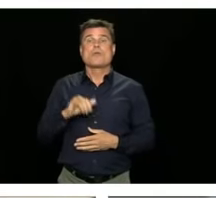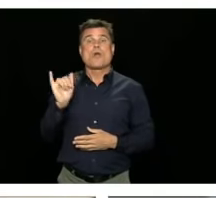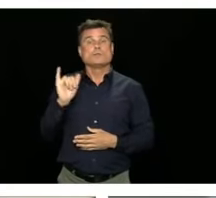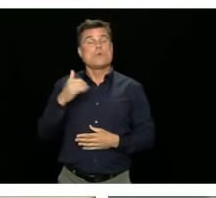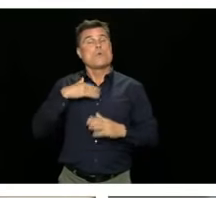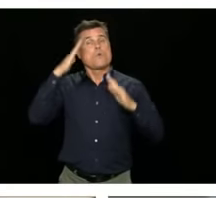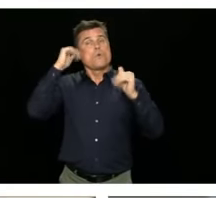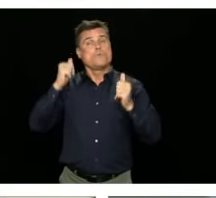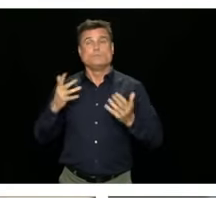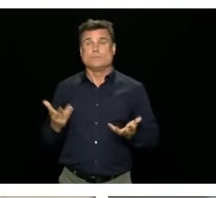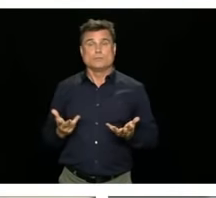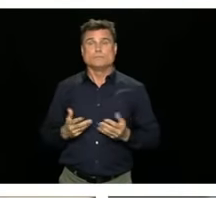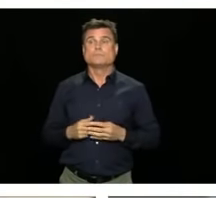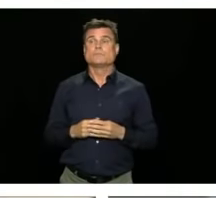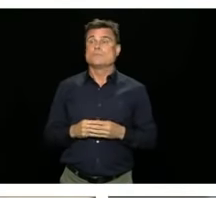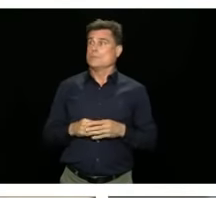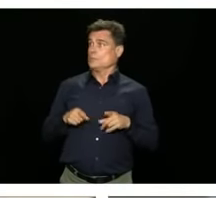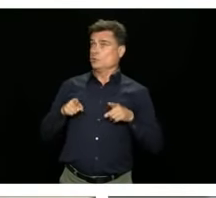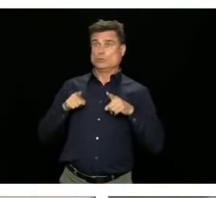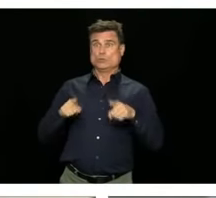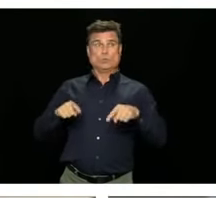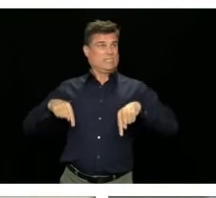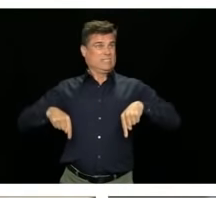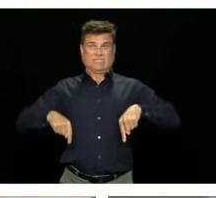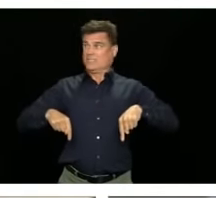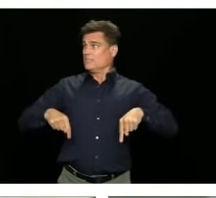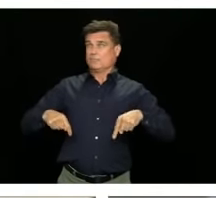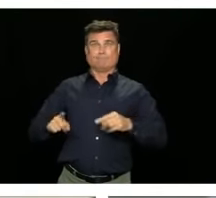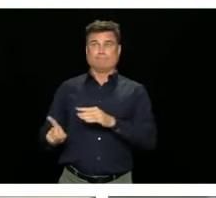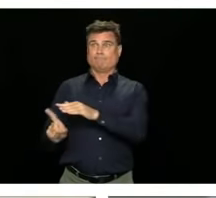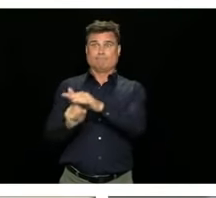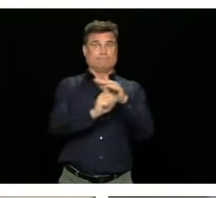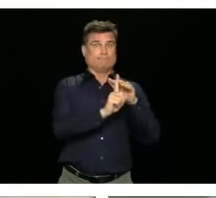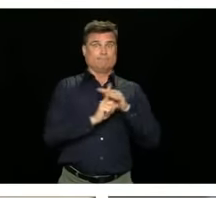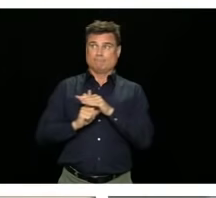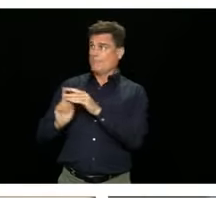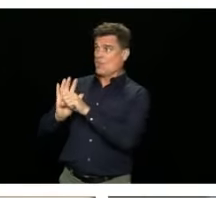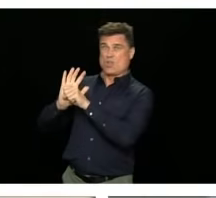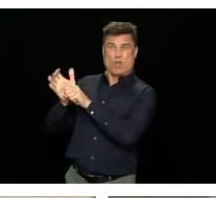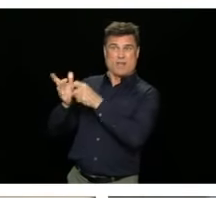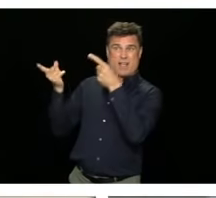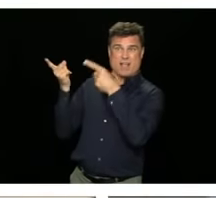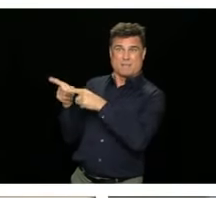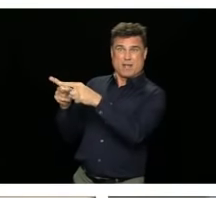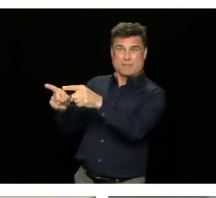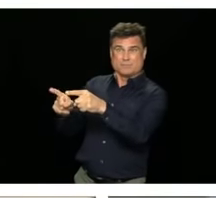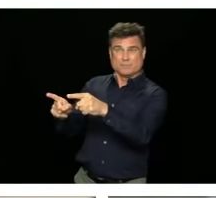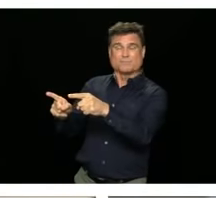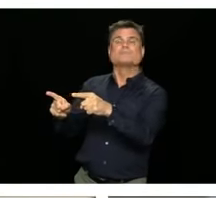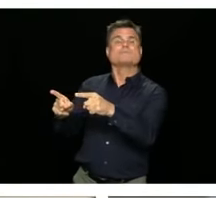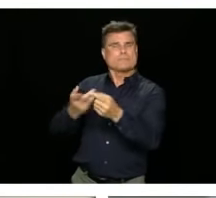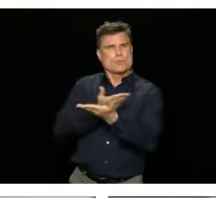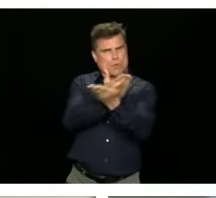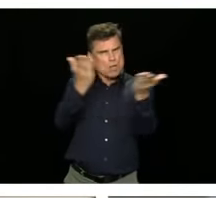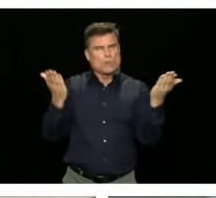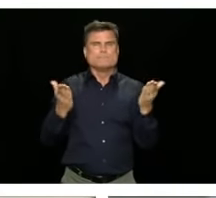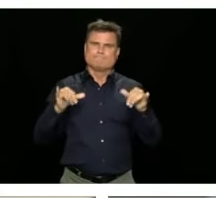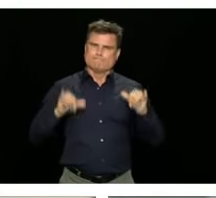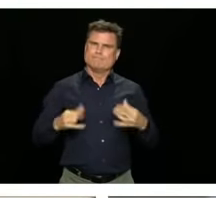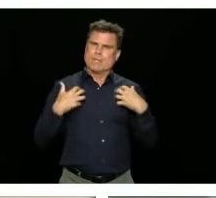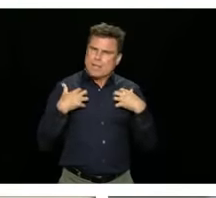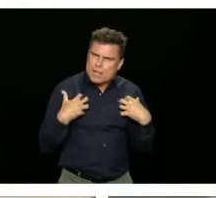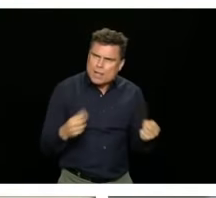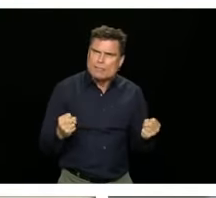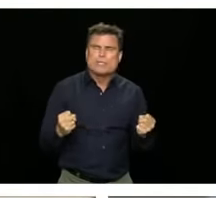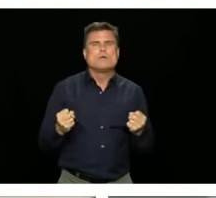COVID-19 that everyone stay healthy and have the peace in their hearts and communities as everyone deserves. So with